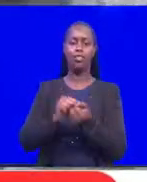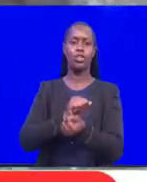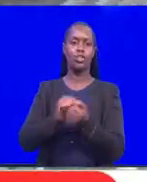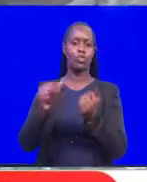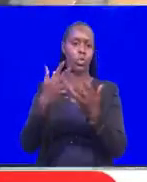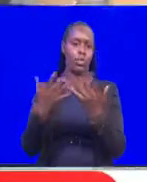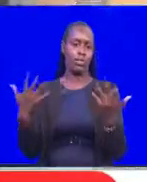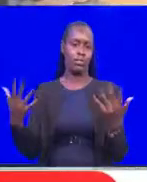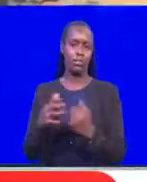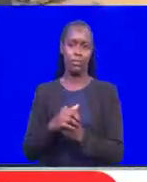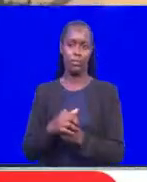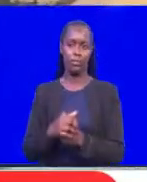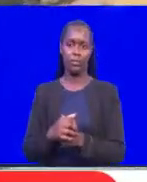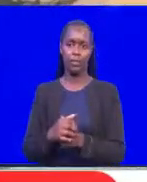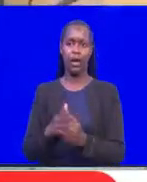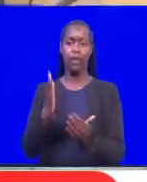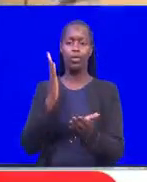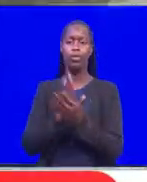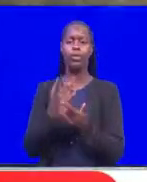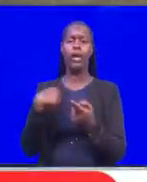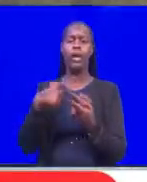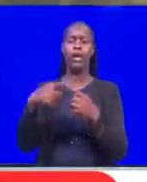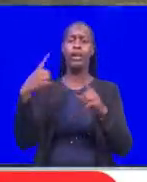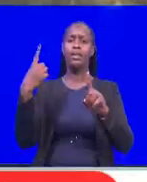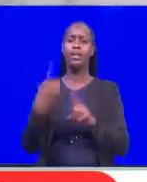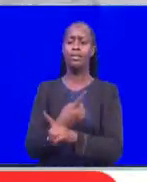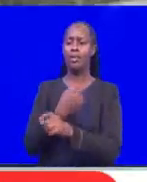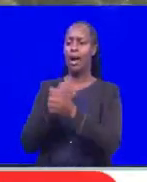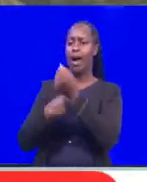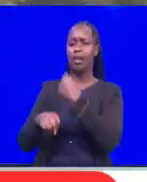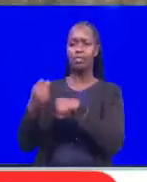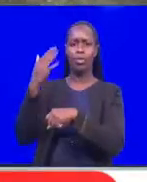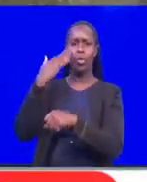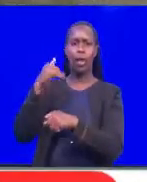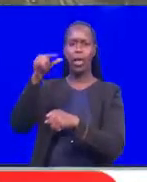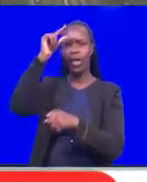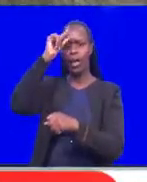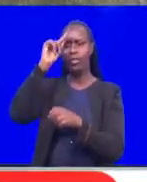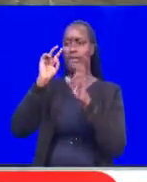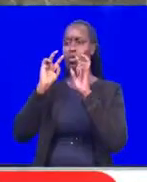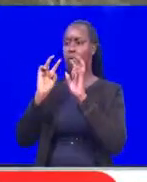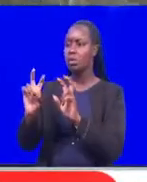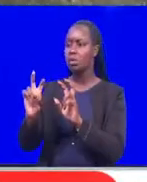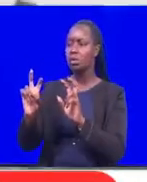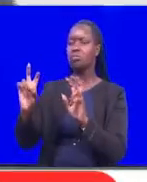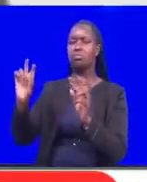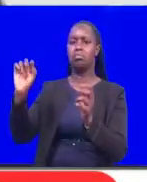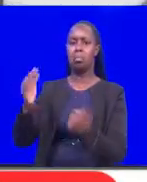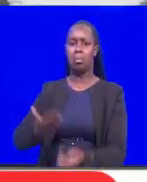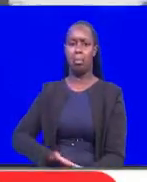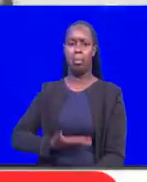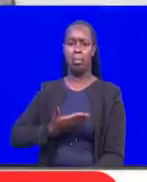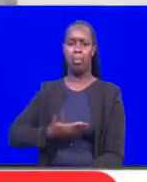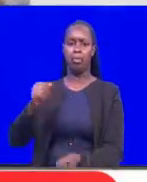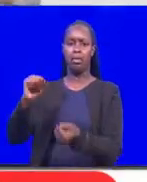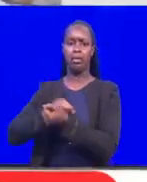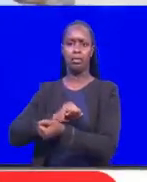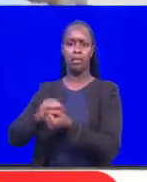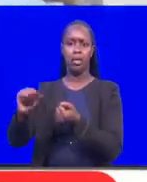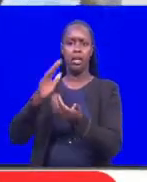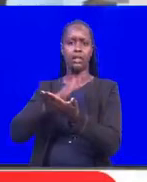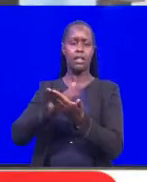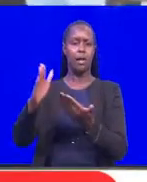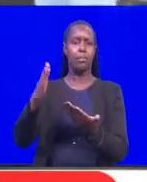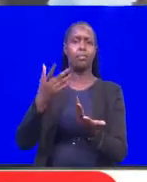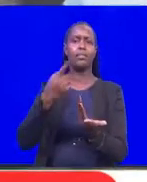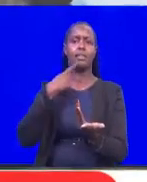However, it was a dawn full of indifferent reactions as the neighbors watched the government wrath. Many seemed joyful, saying that the demolitions were